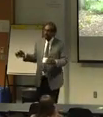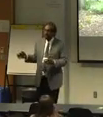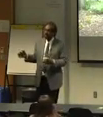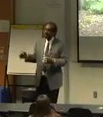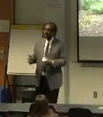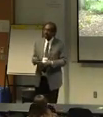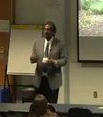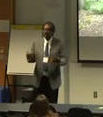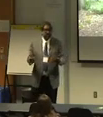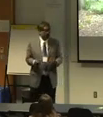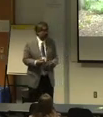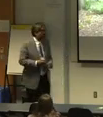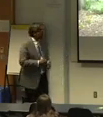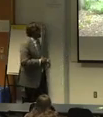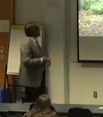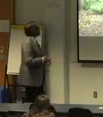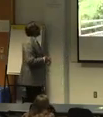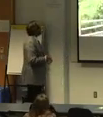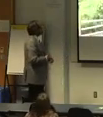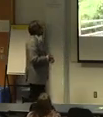move around a park on a hiking trail.